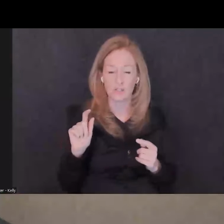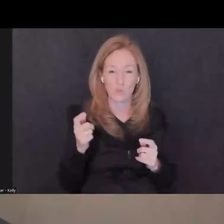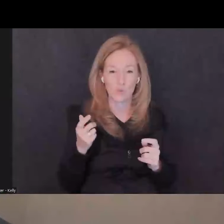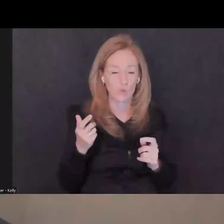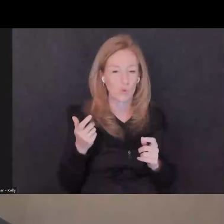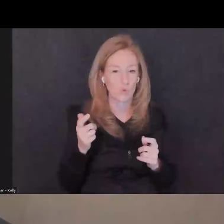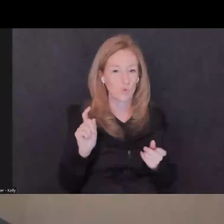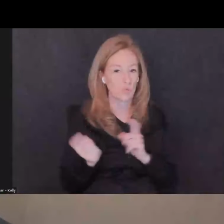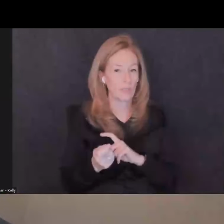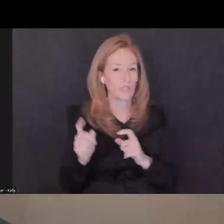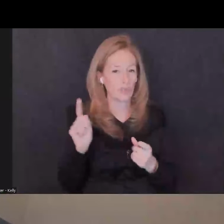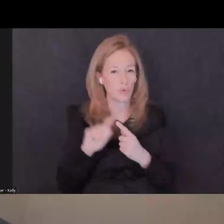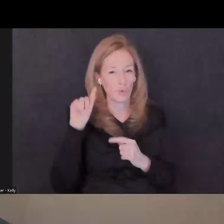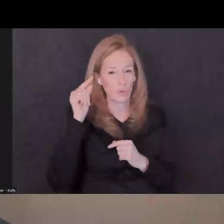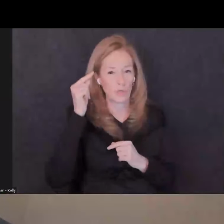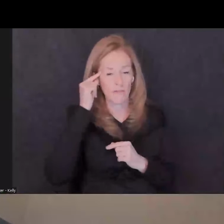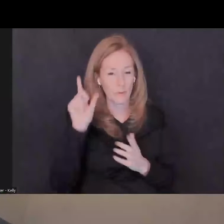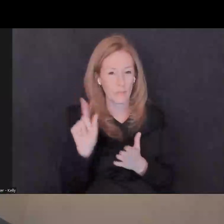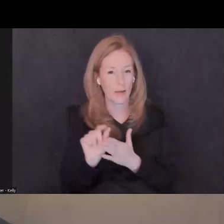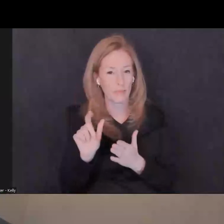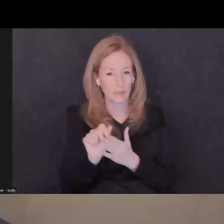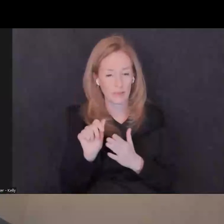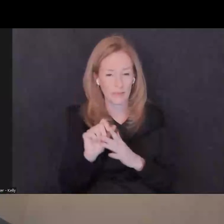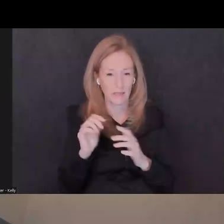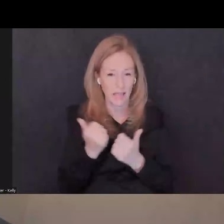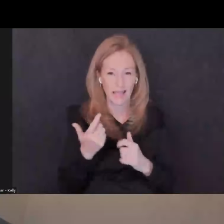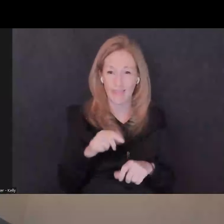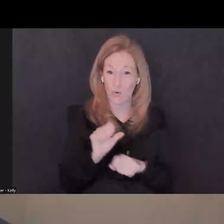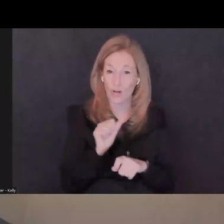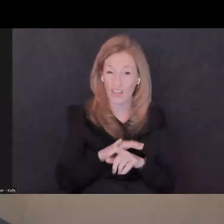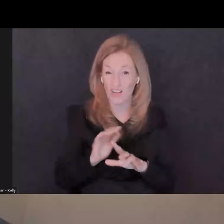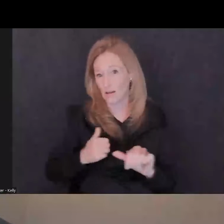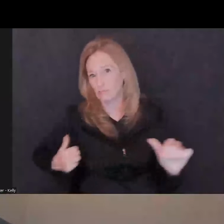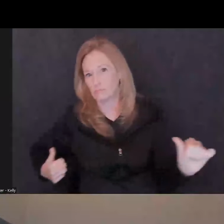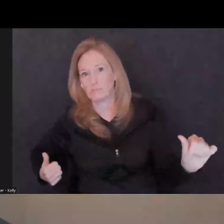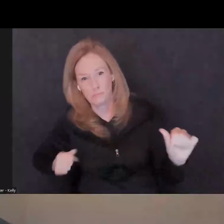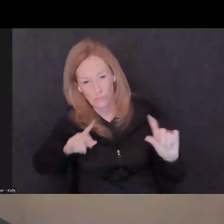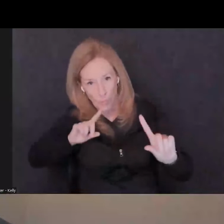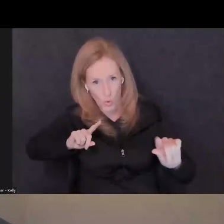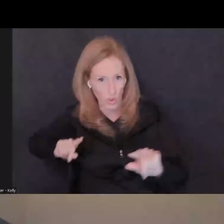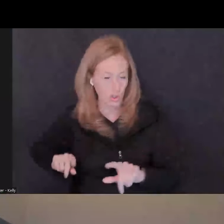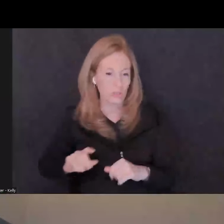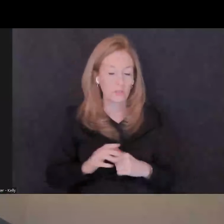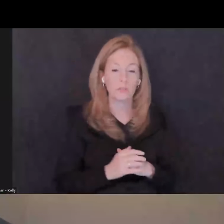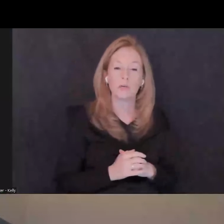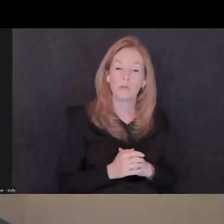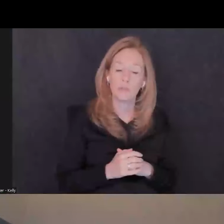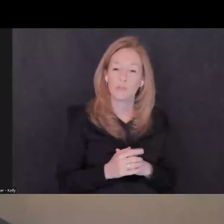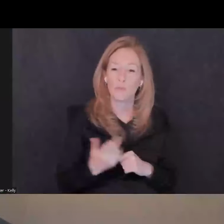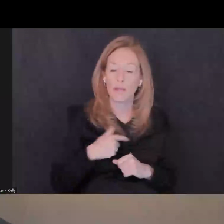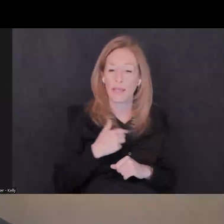and they are working through a backlog of orders. We do have an